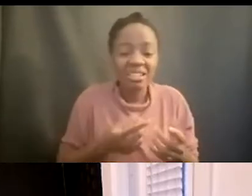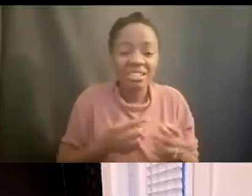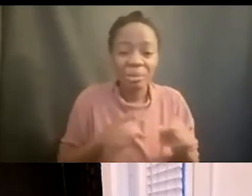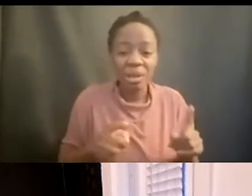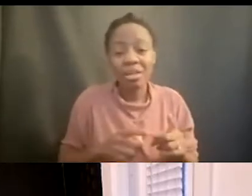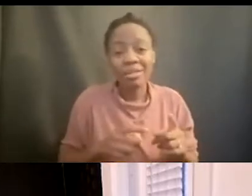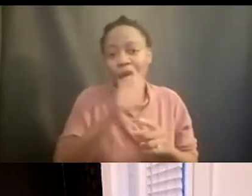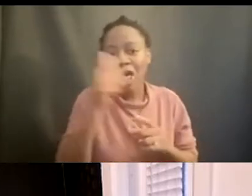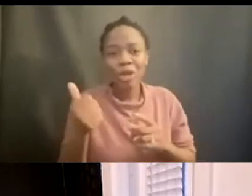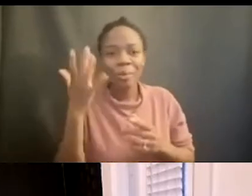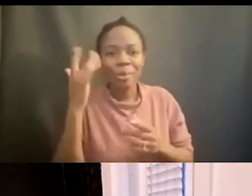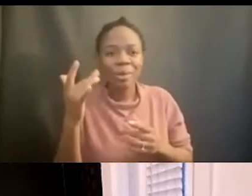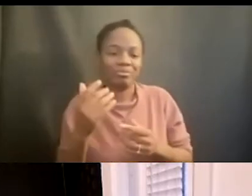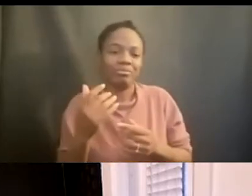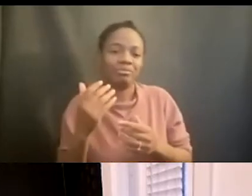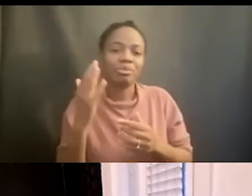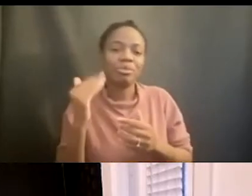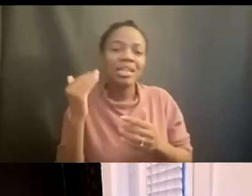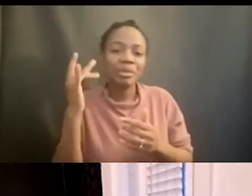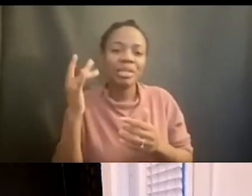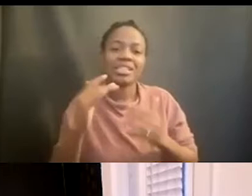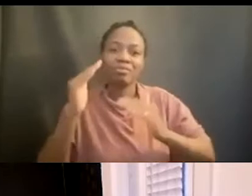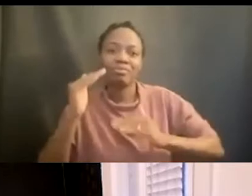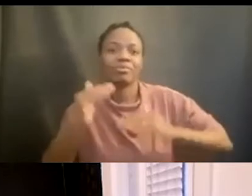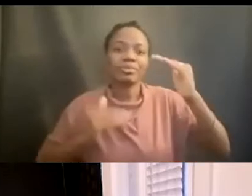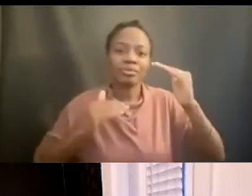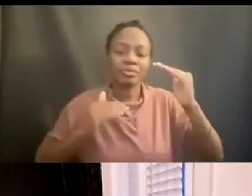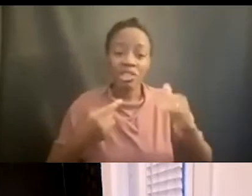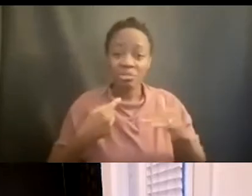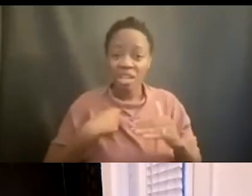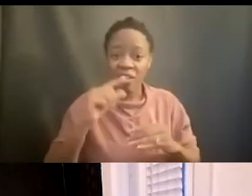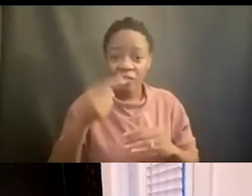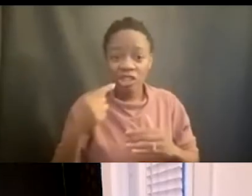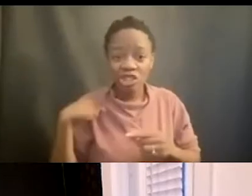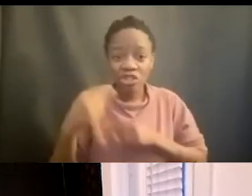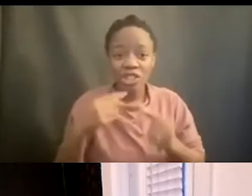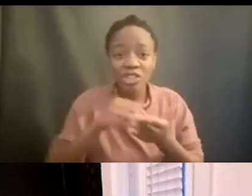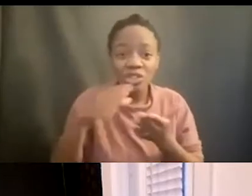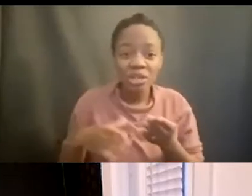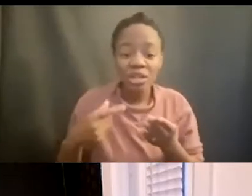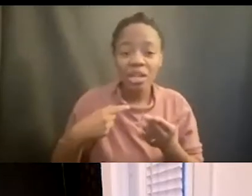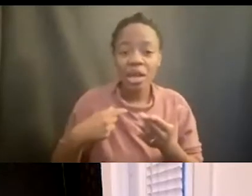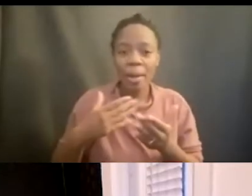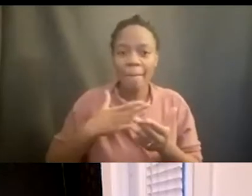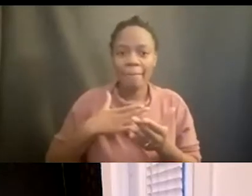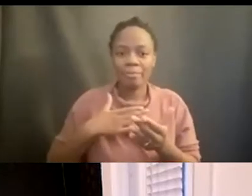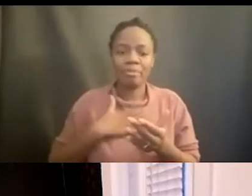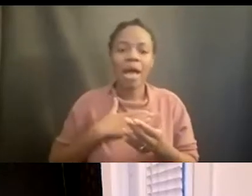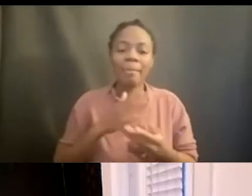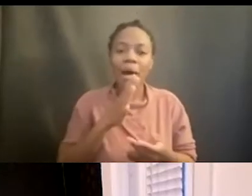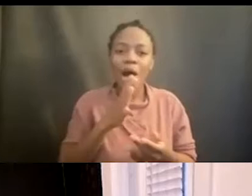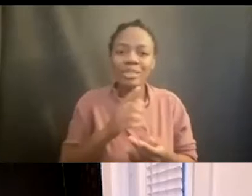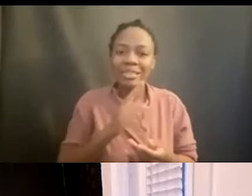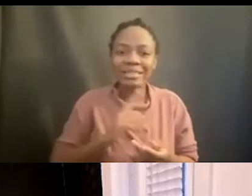that we have in this world. And I too am a first generation student. I was raised by a single mom